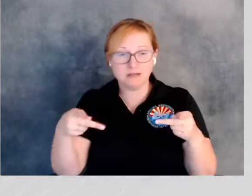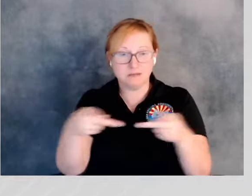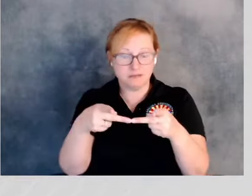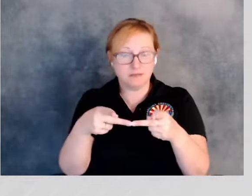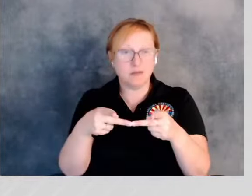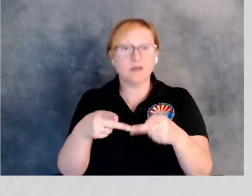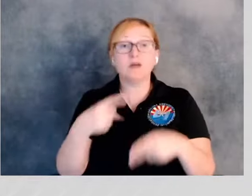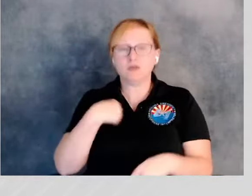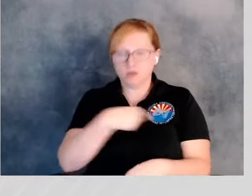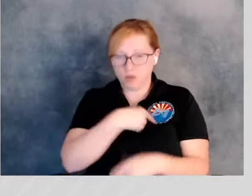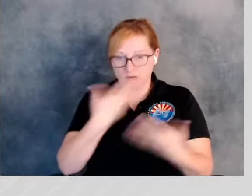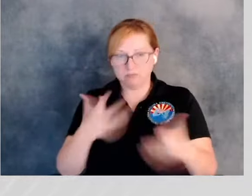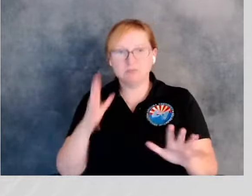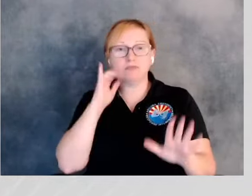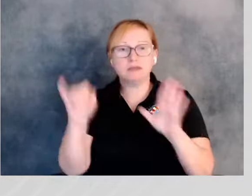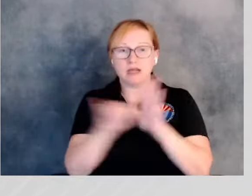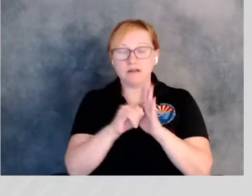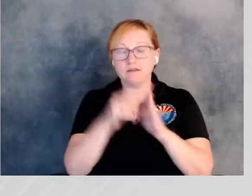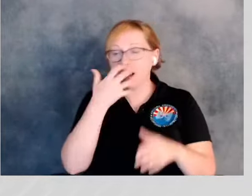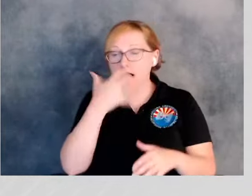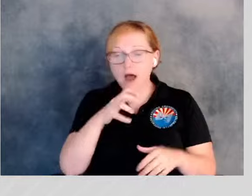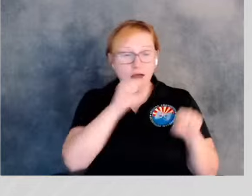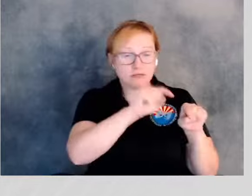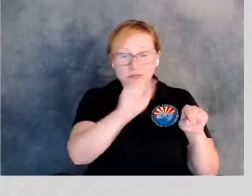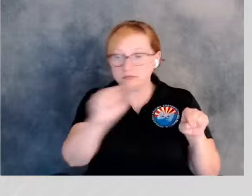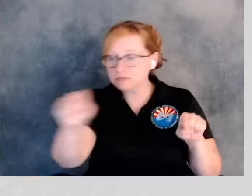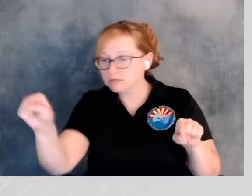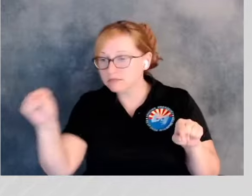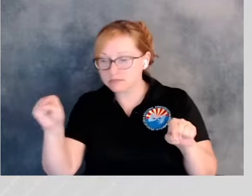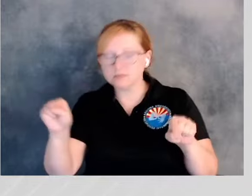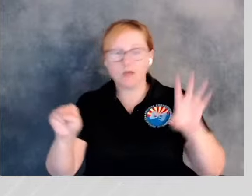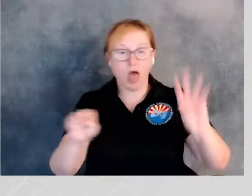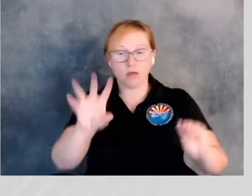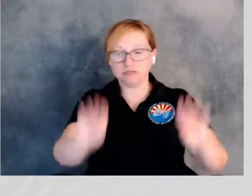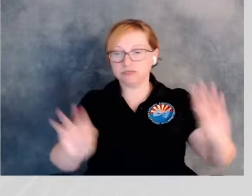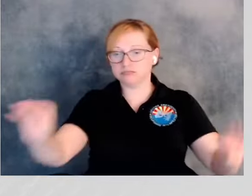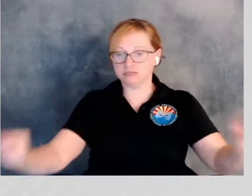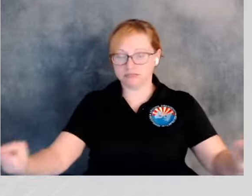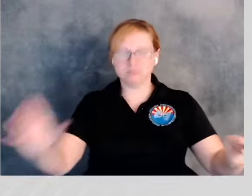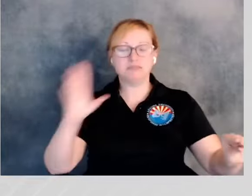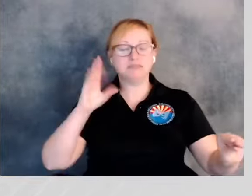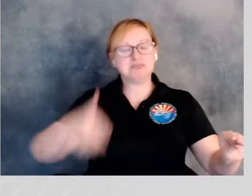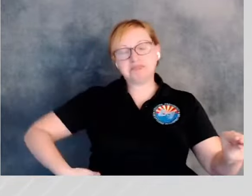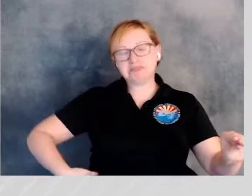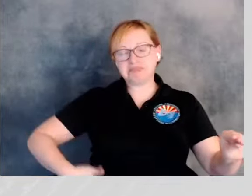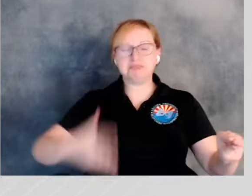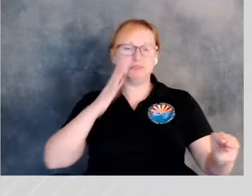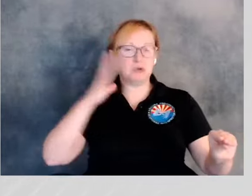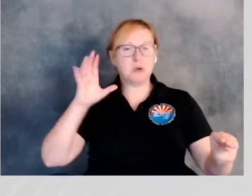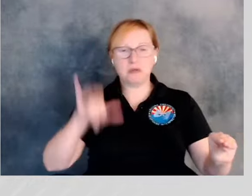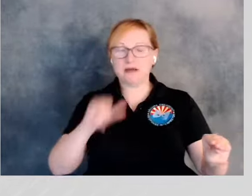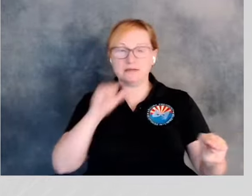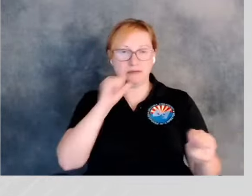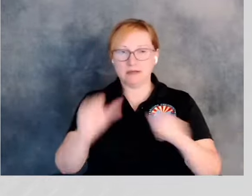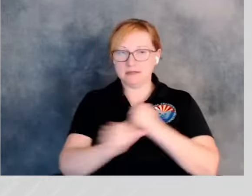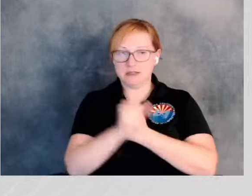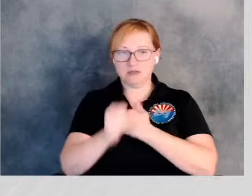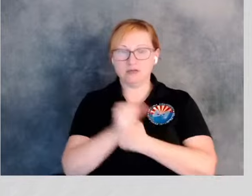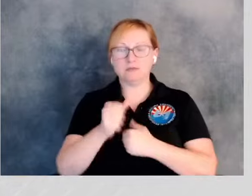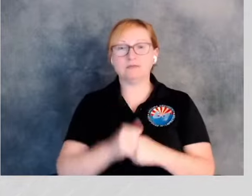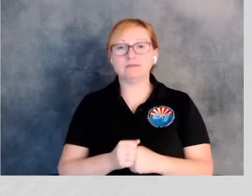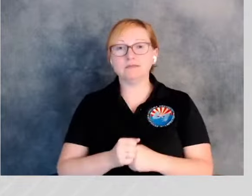appropriately. Fire suppression repair also continues around the fire, specifically in the high mountain area where there's a lot of good work going on